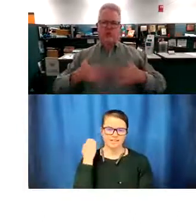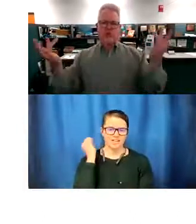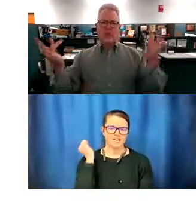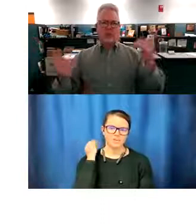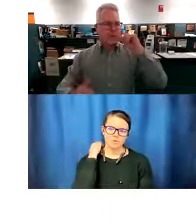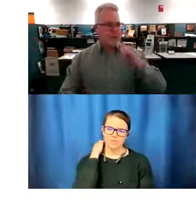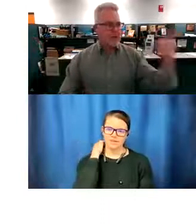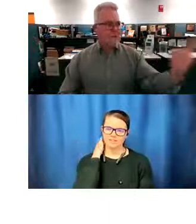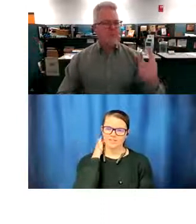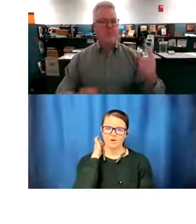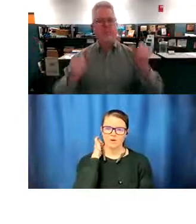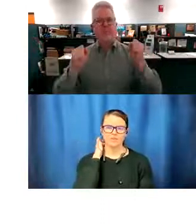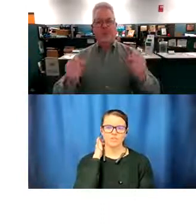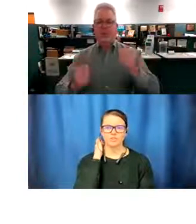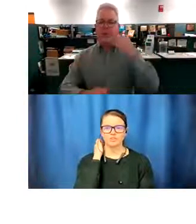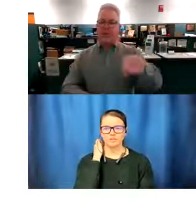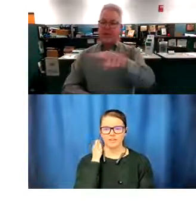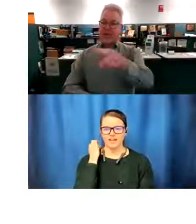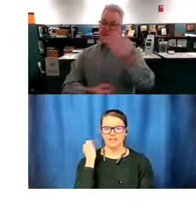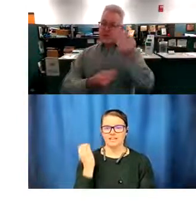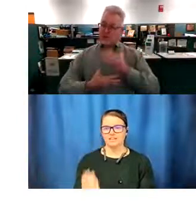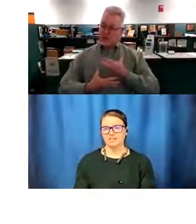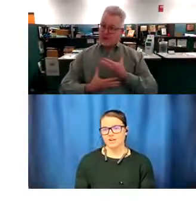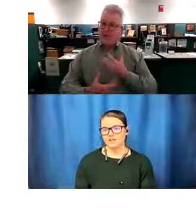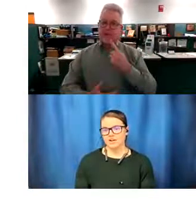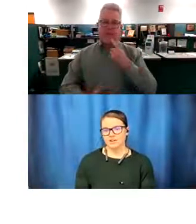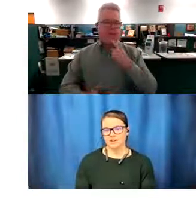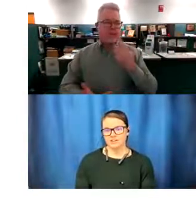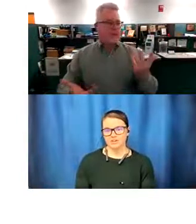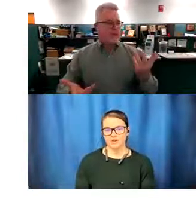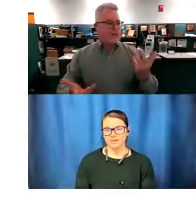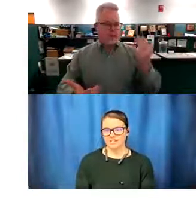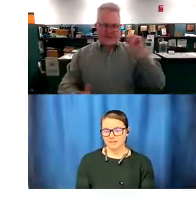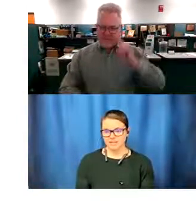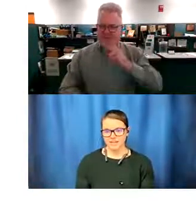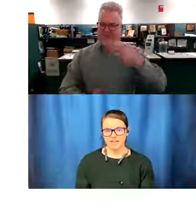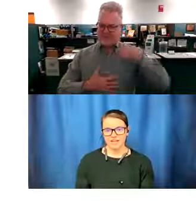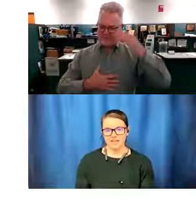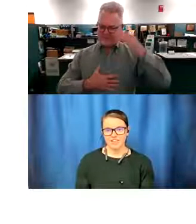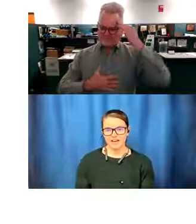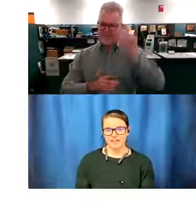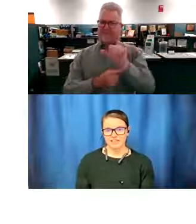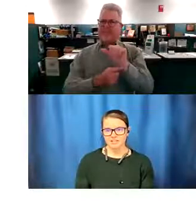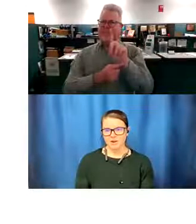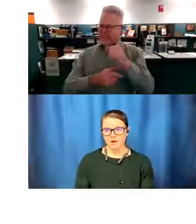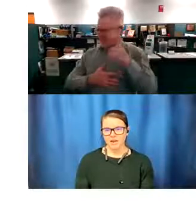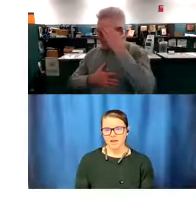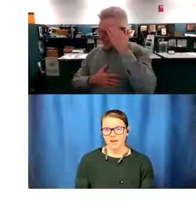met. So many of them are thrilled when they interact with deaf people, and they tell me